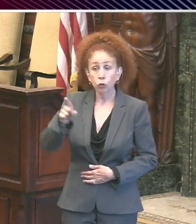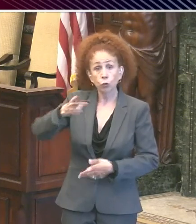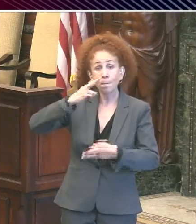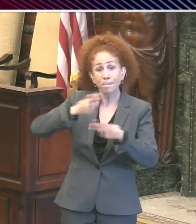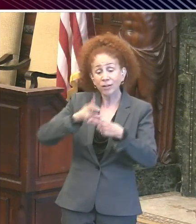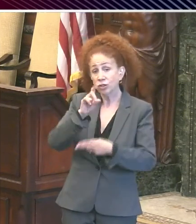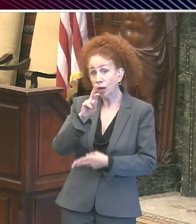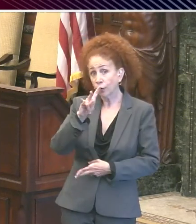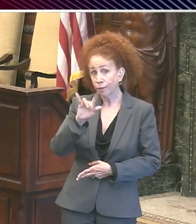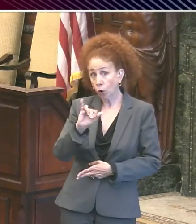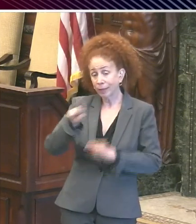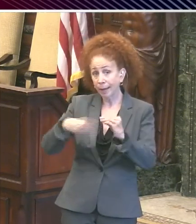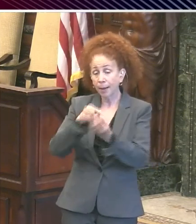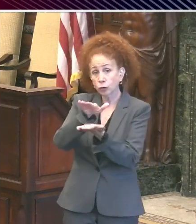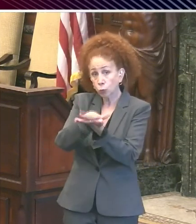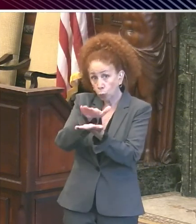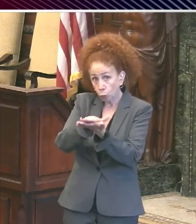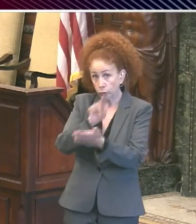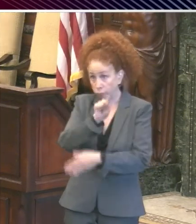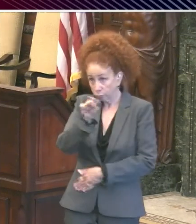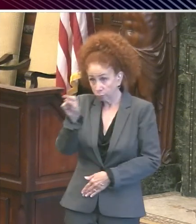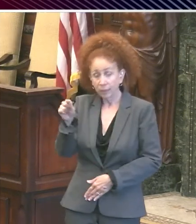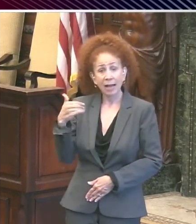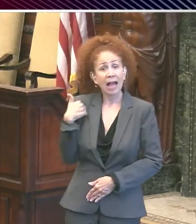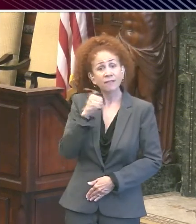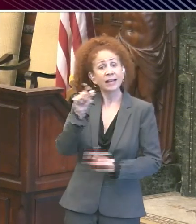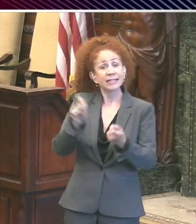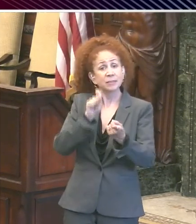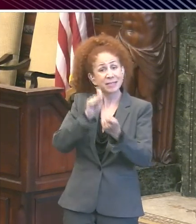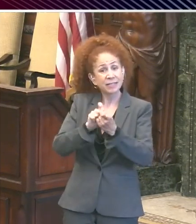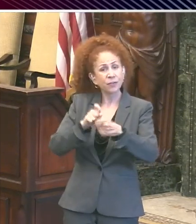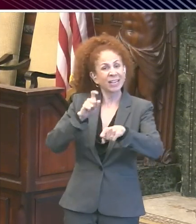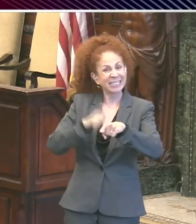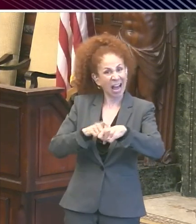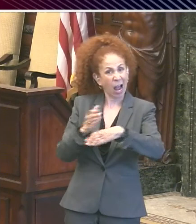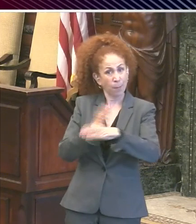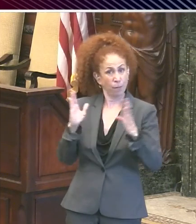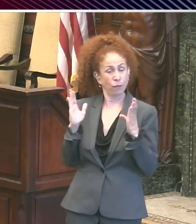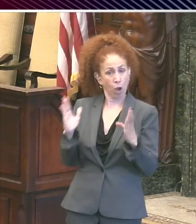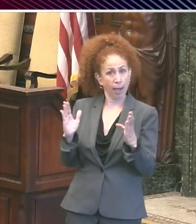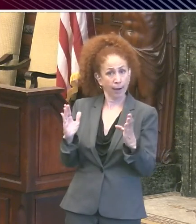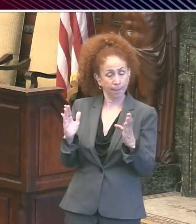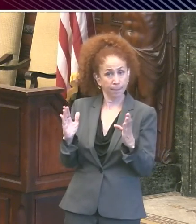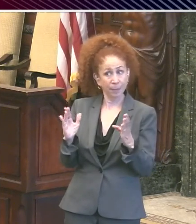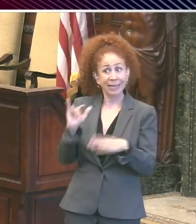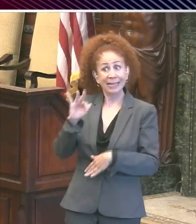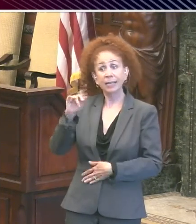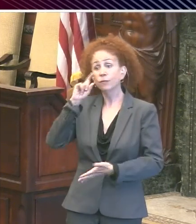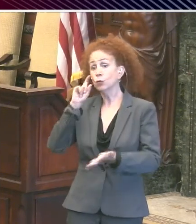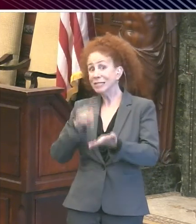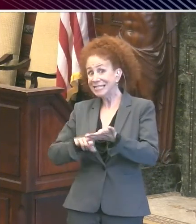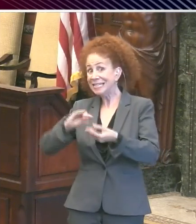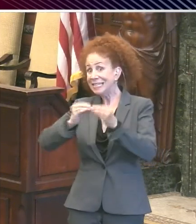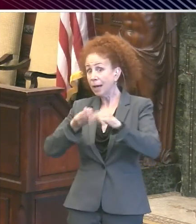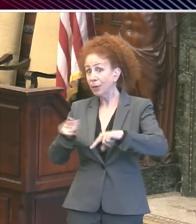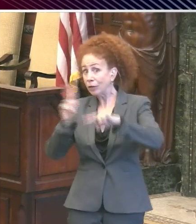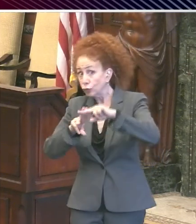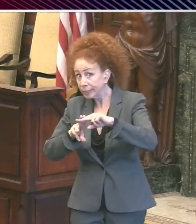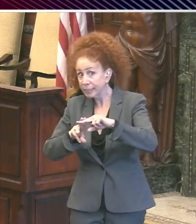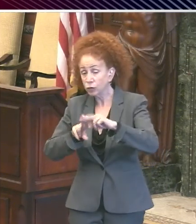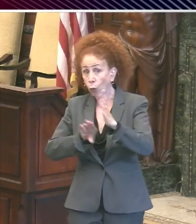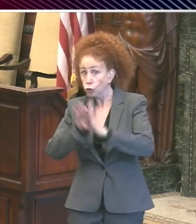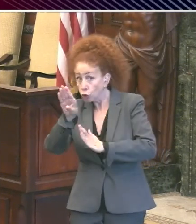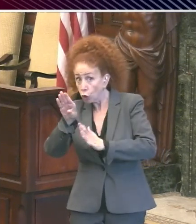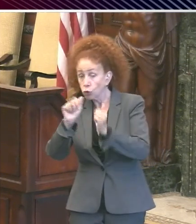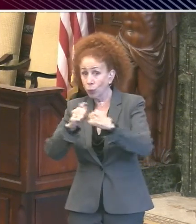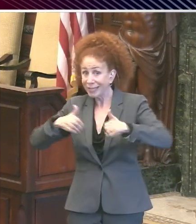mentioned, Dr. Farley, about schools. Is there a specific time frame that if you see an increase or surge amongst